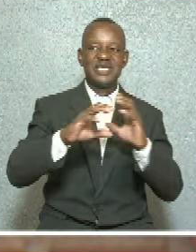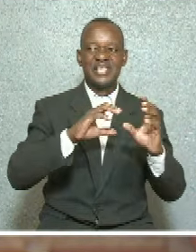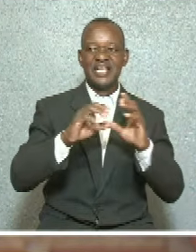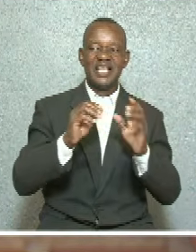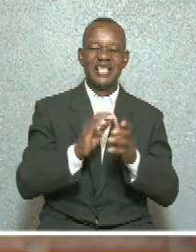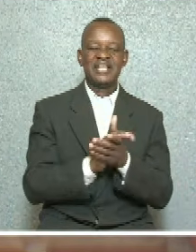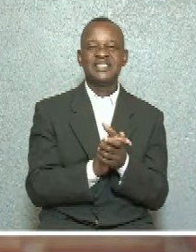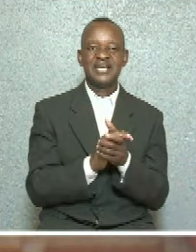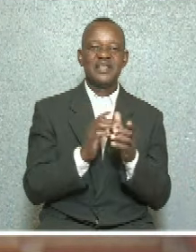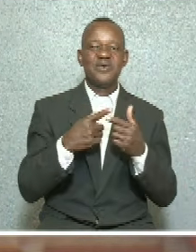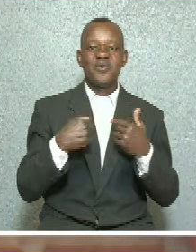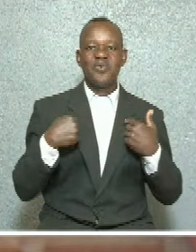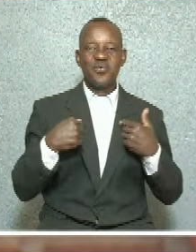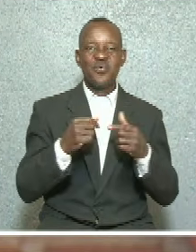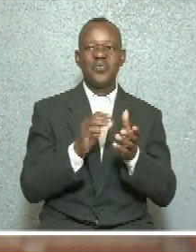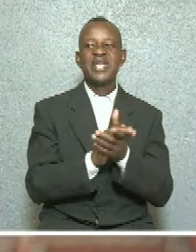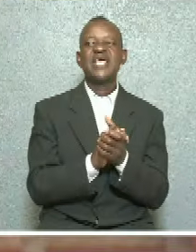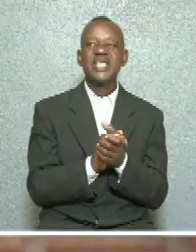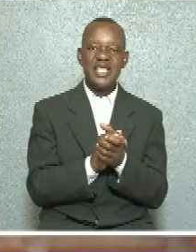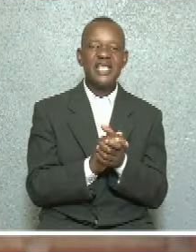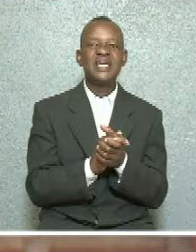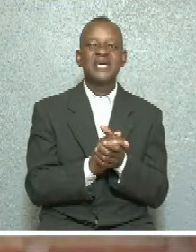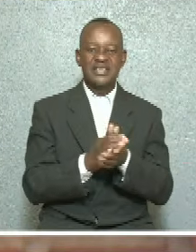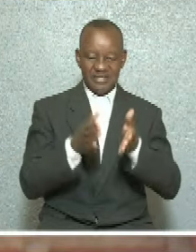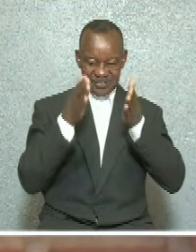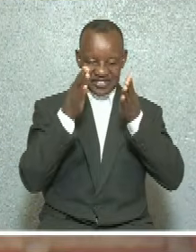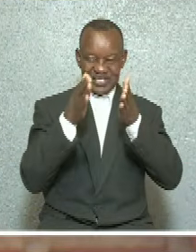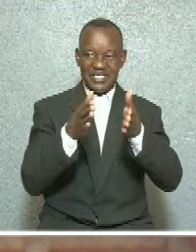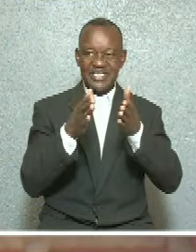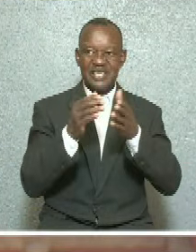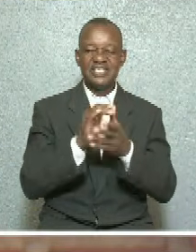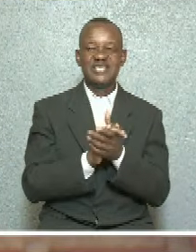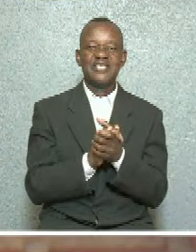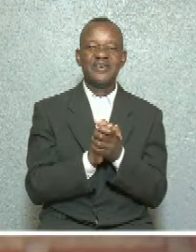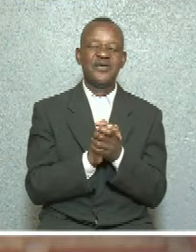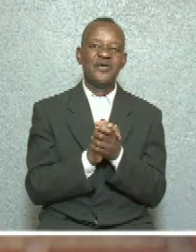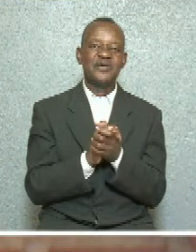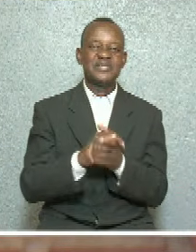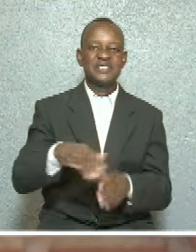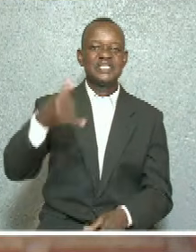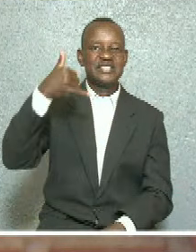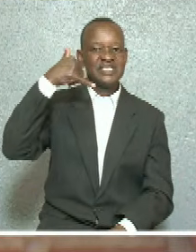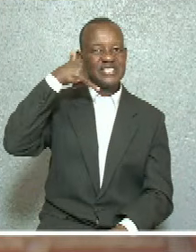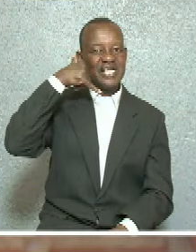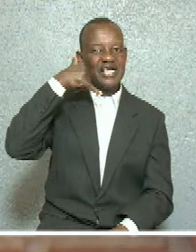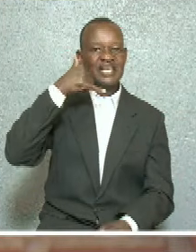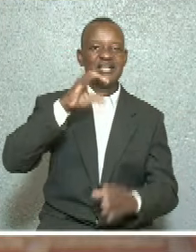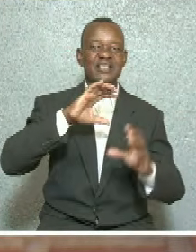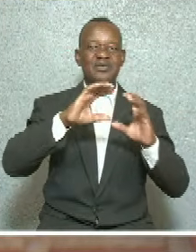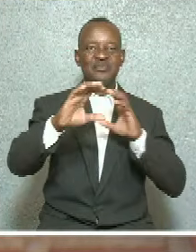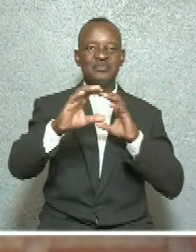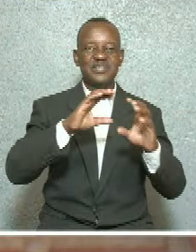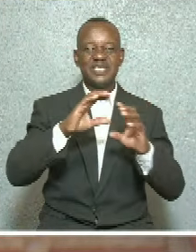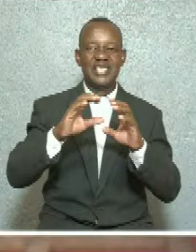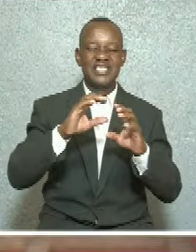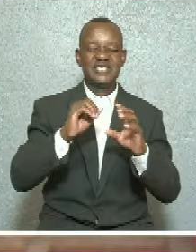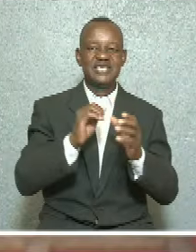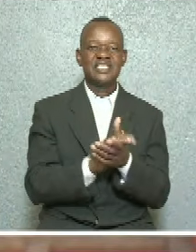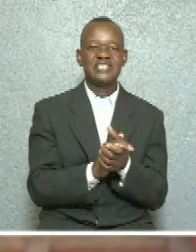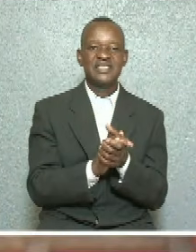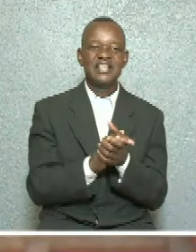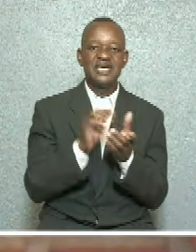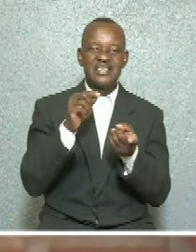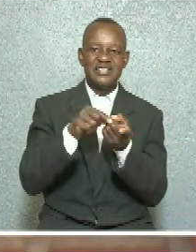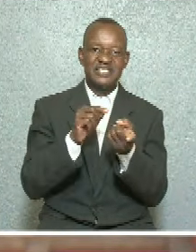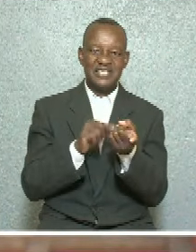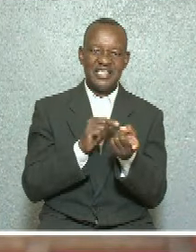telecommunications. So this one has to deal with cell phones. So when it comes to cell phones, and when there's network or when